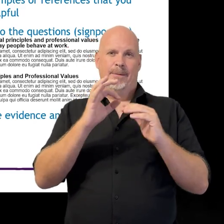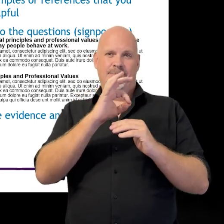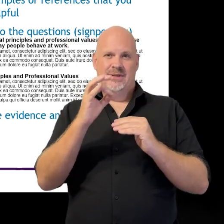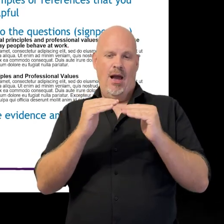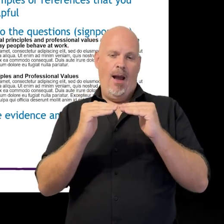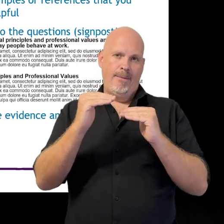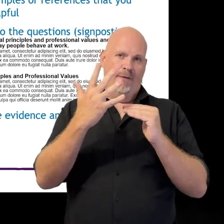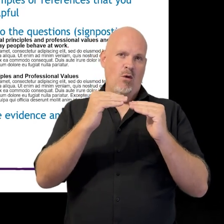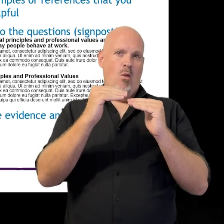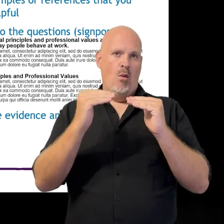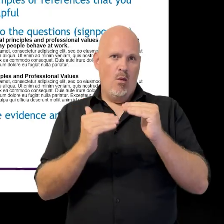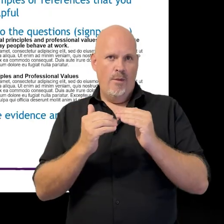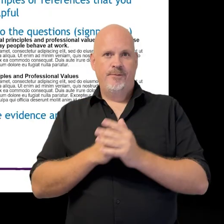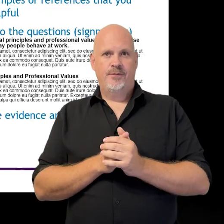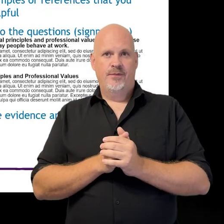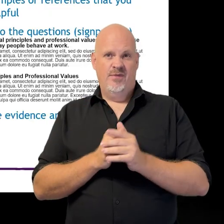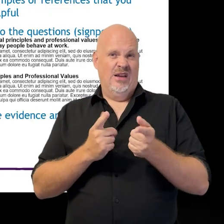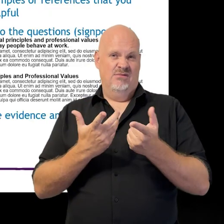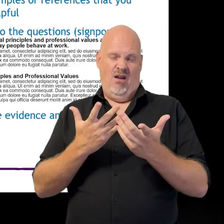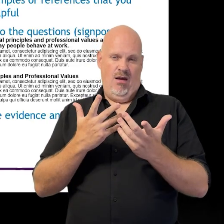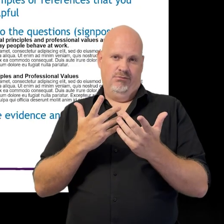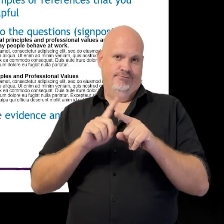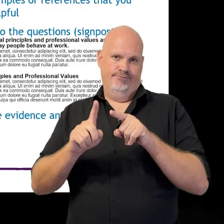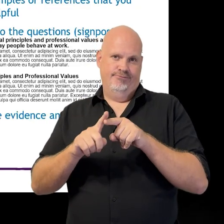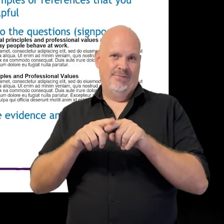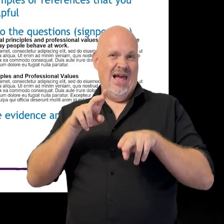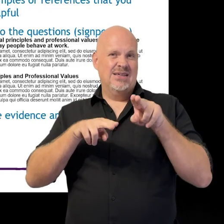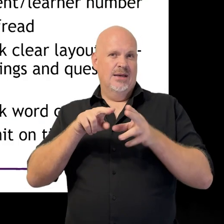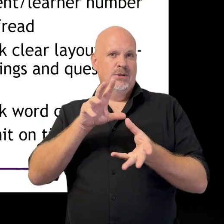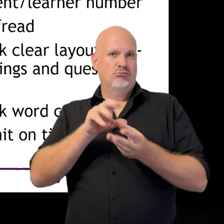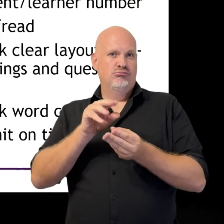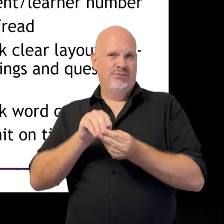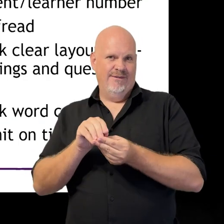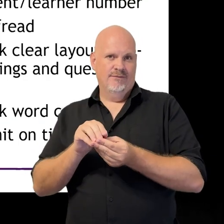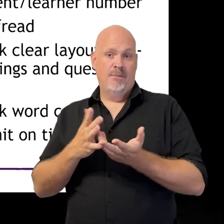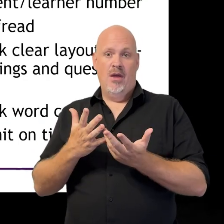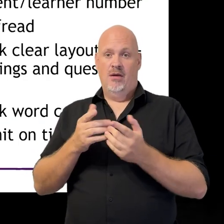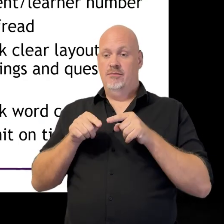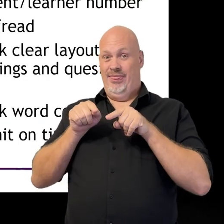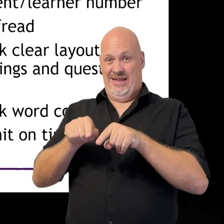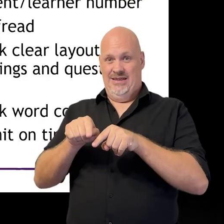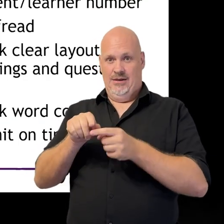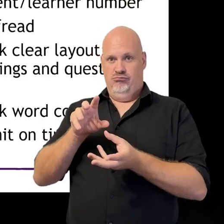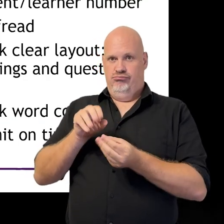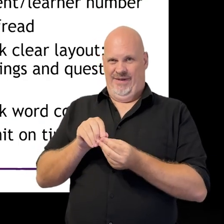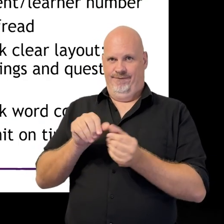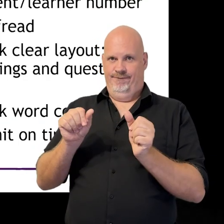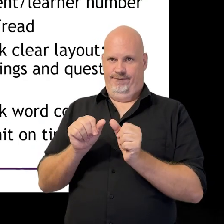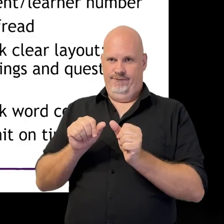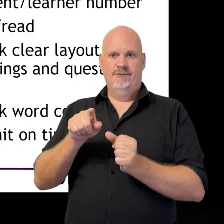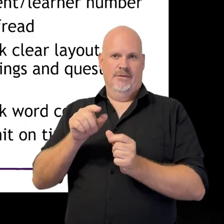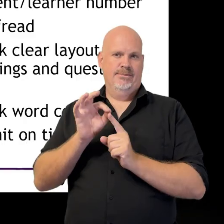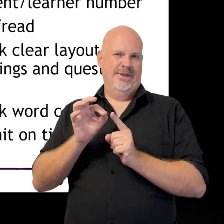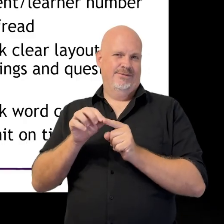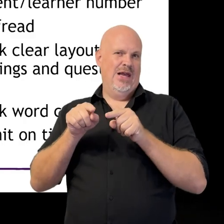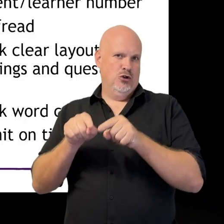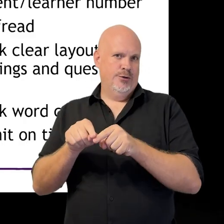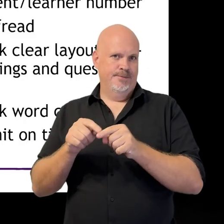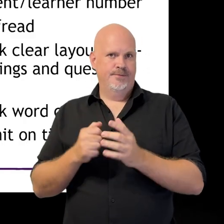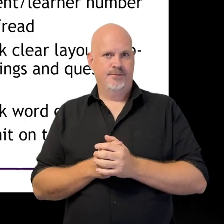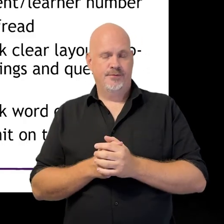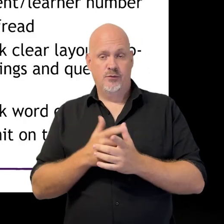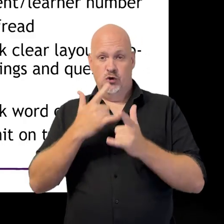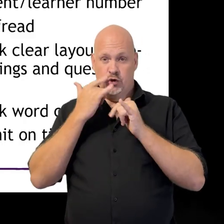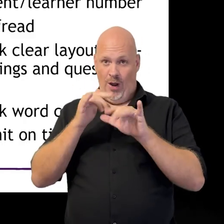So having checked all that, your assignment should now be complete. But again, there's no harm in just going back, making sure